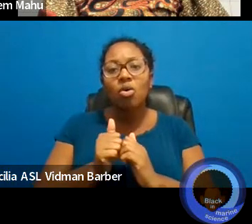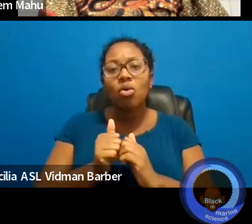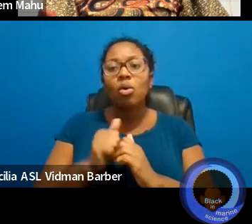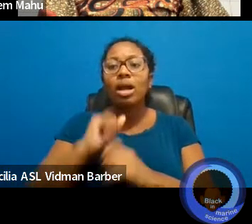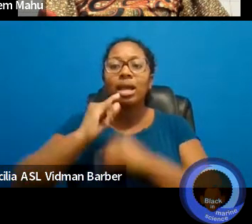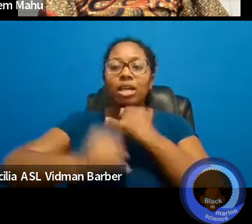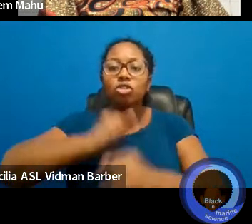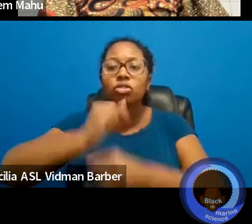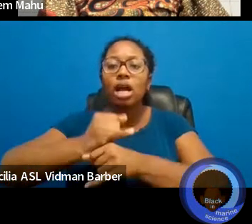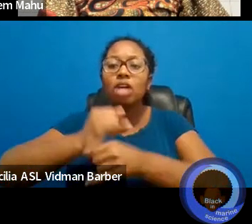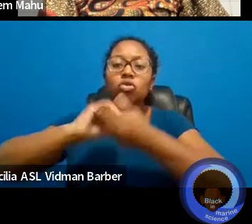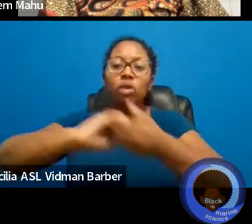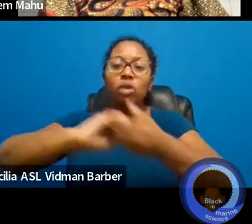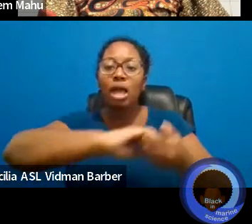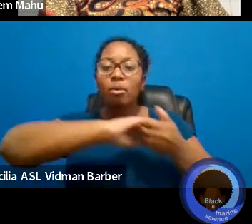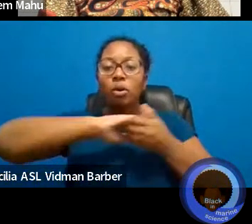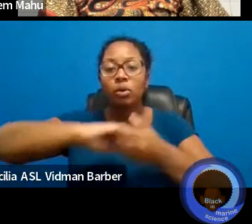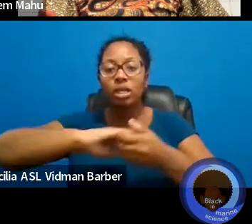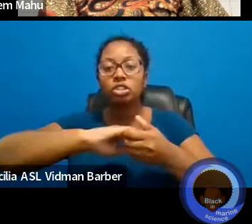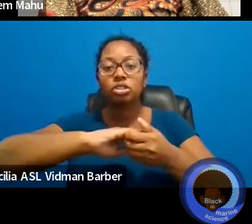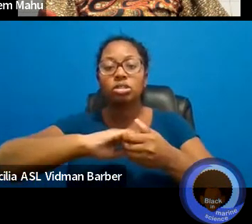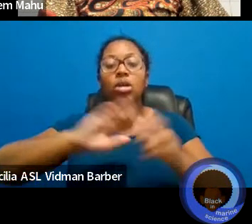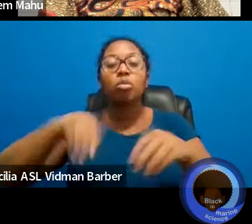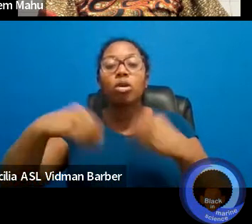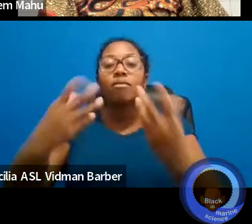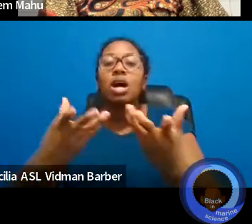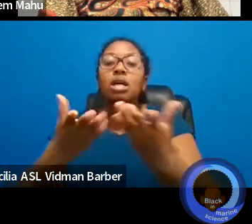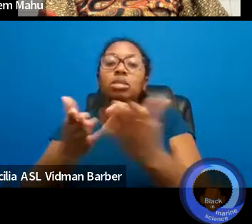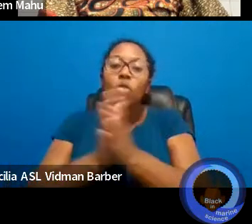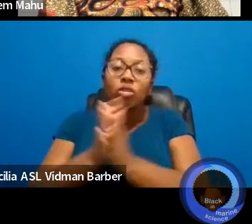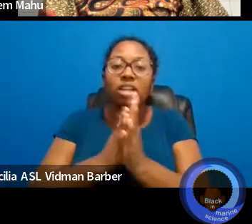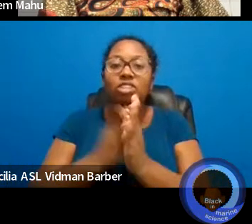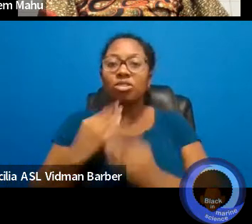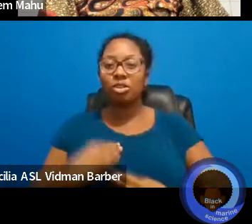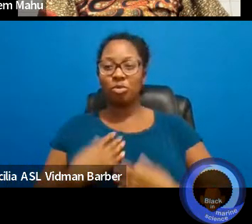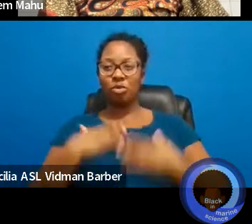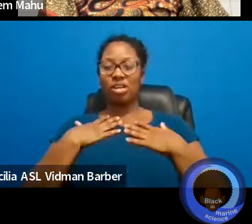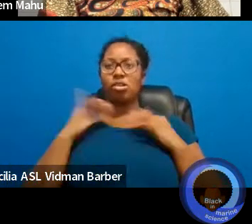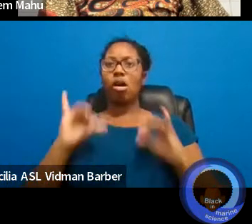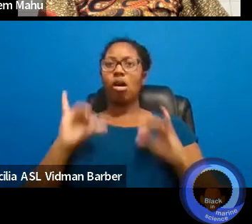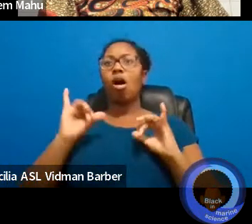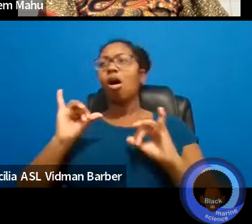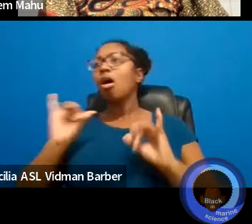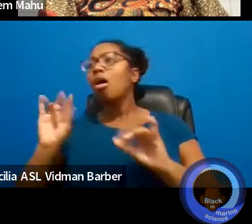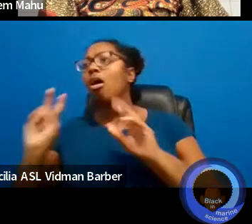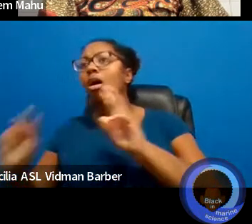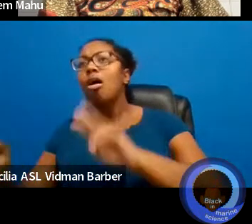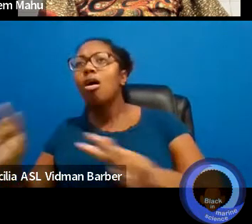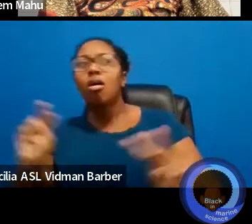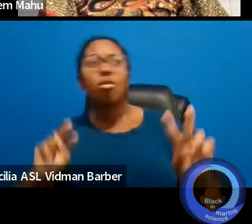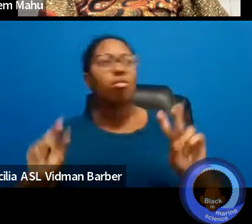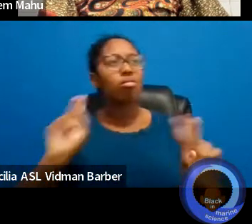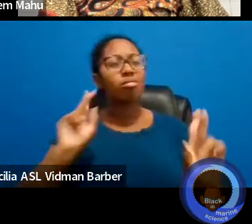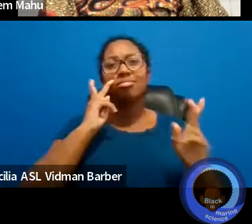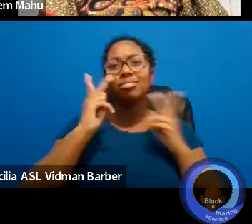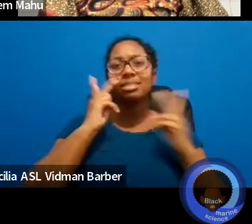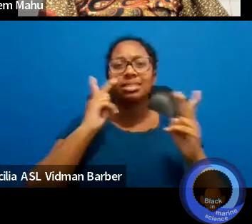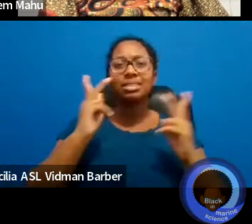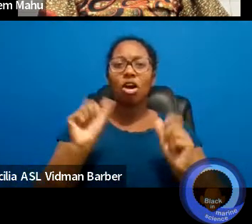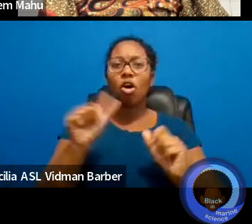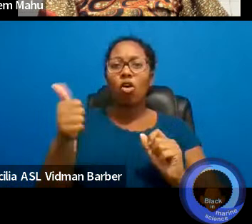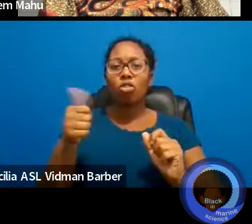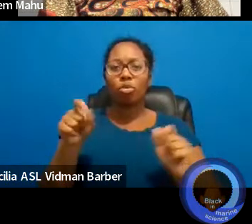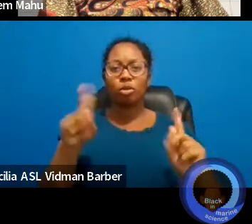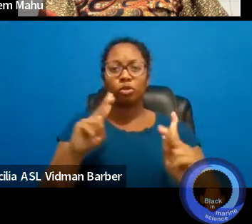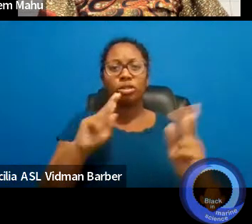a lot of motivation and inspiration that you would see more opportunities locally than internationally. When you speak with people